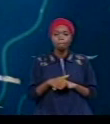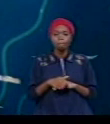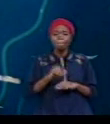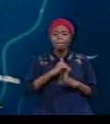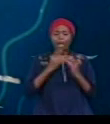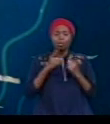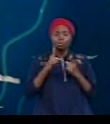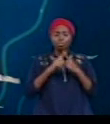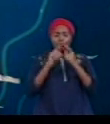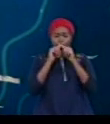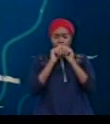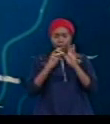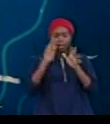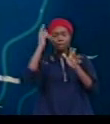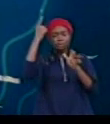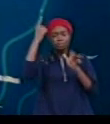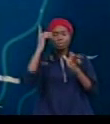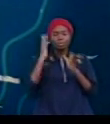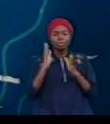Lord.